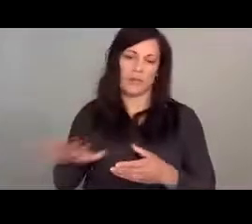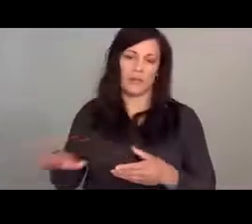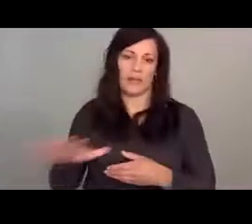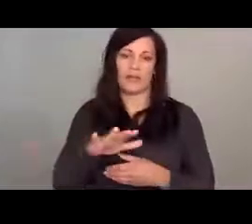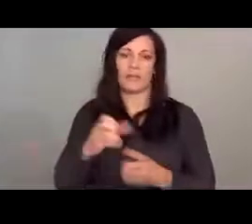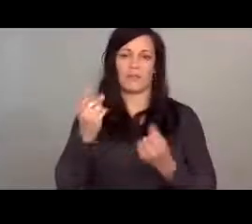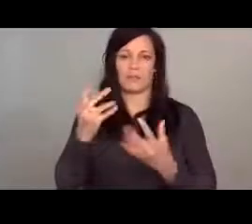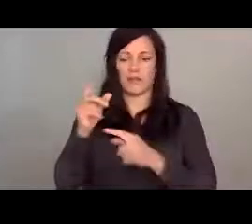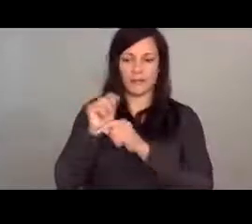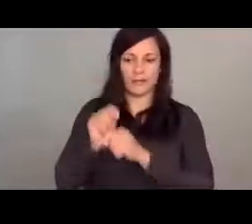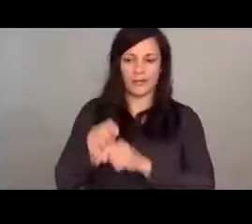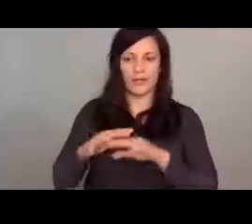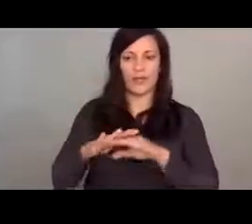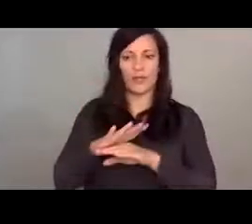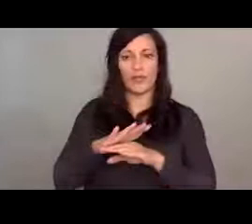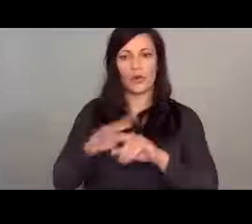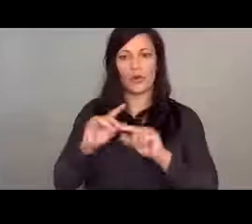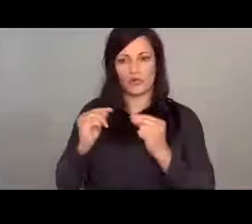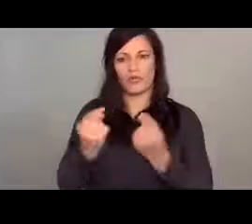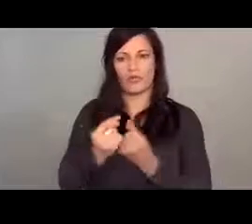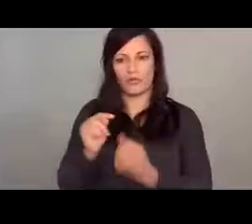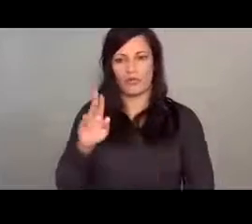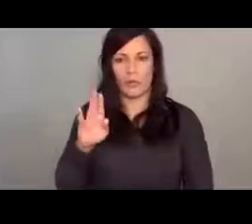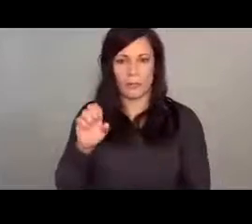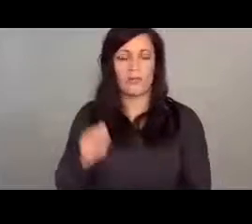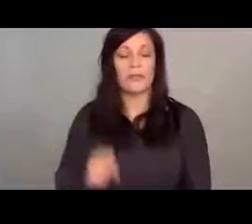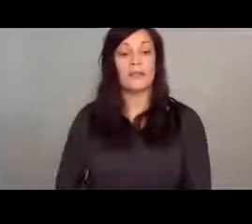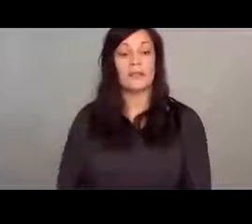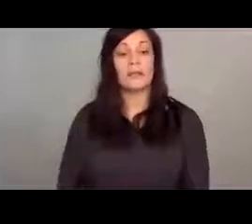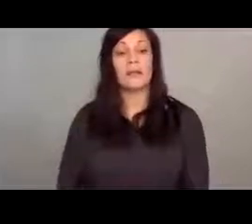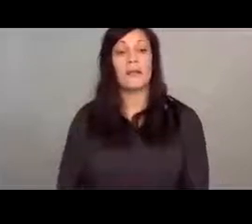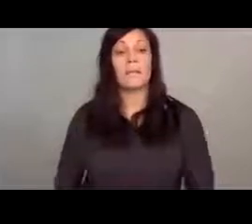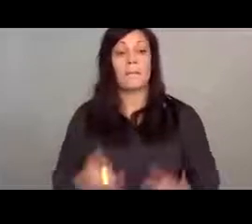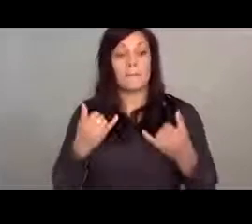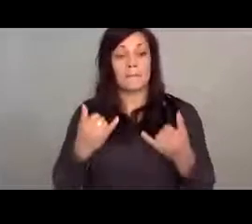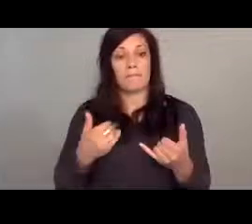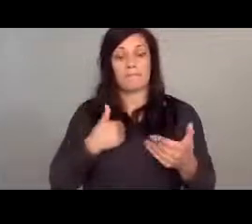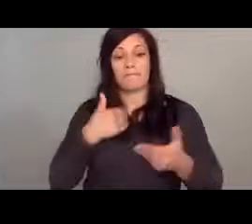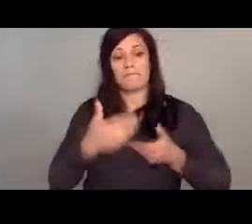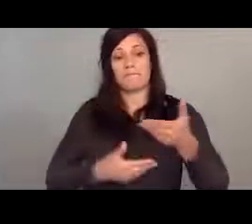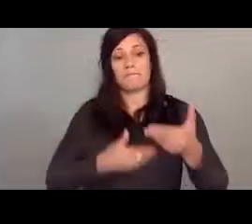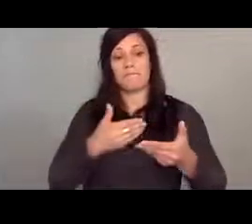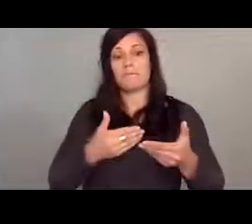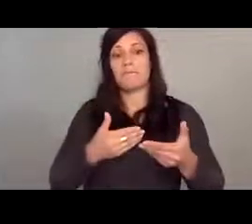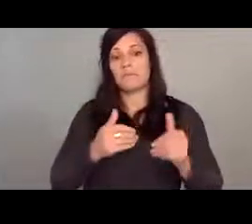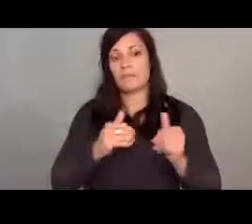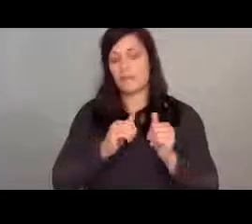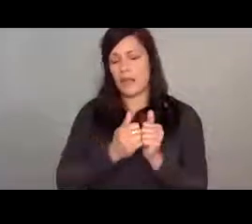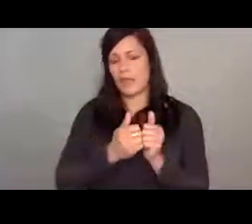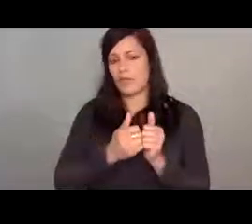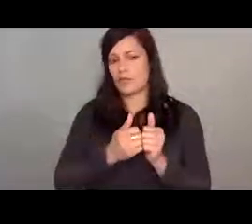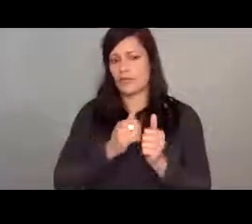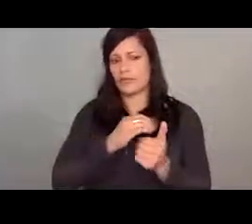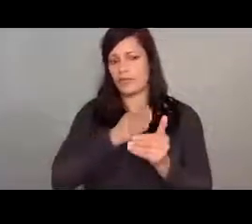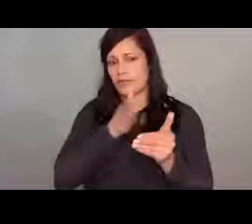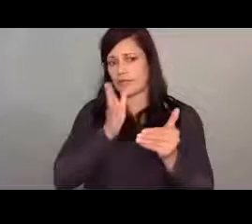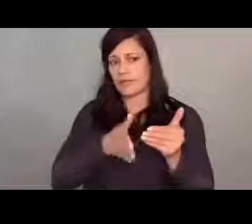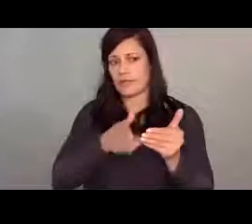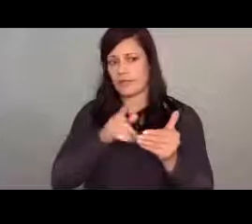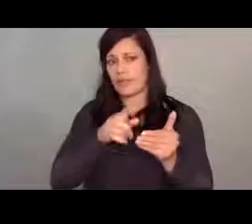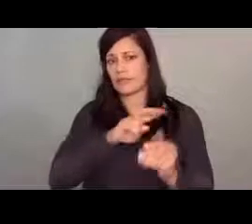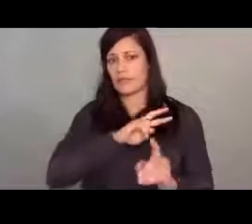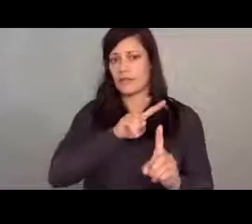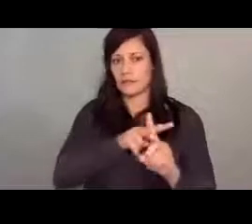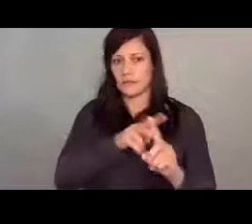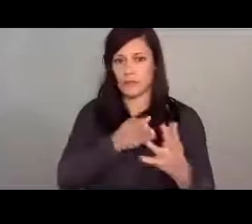tribes. I am going to walk you through how to complete the forms in the grants portal. So there are